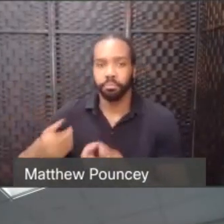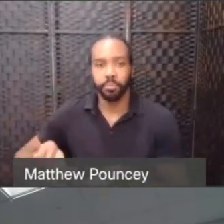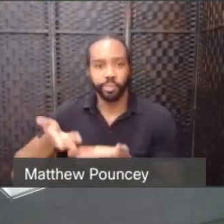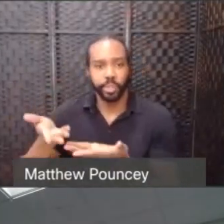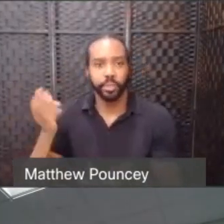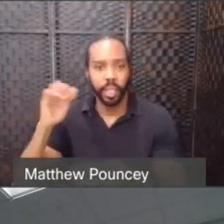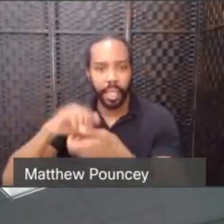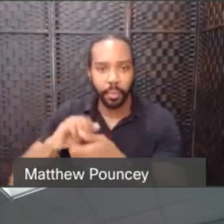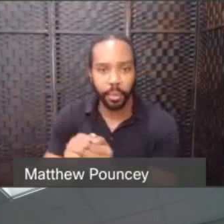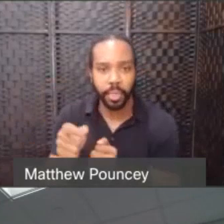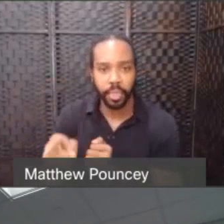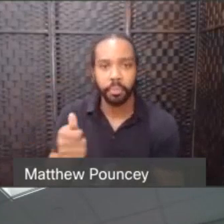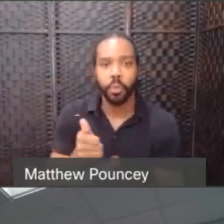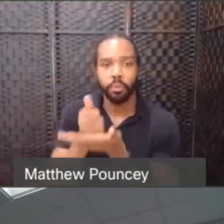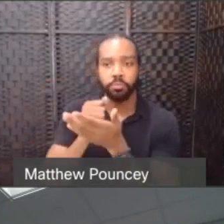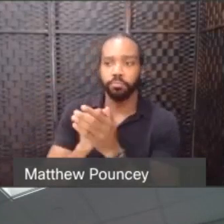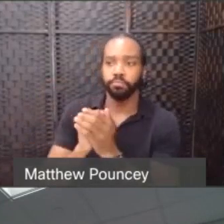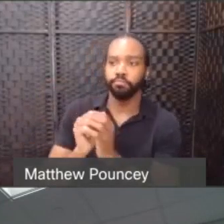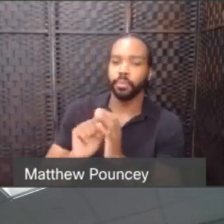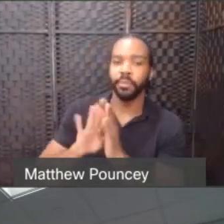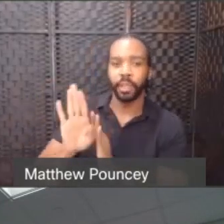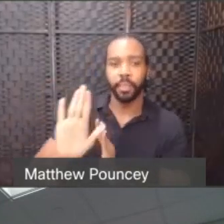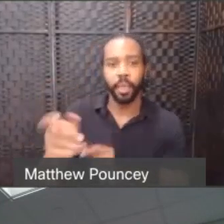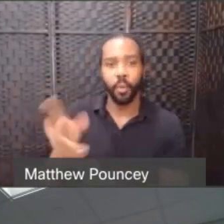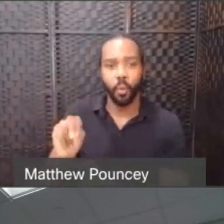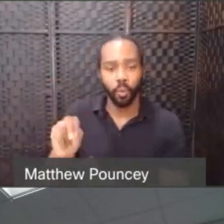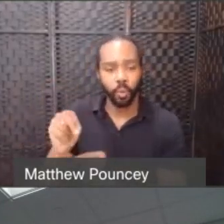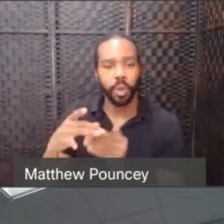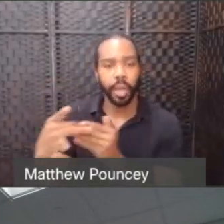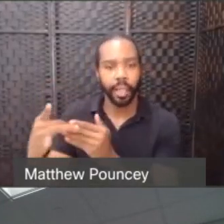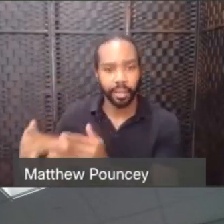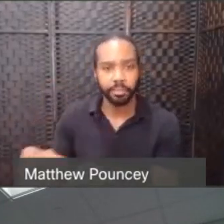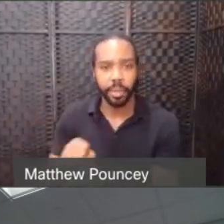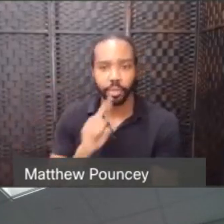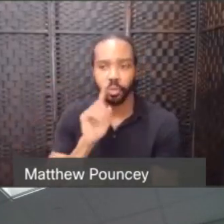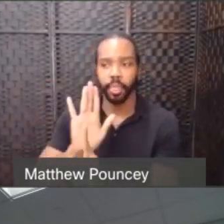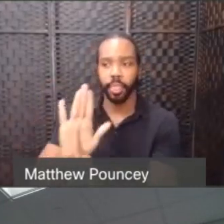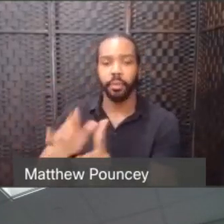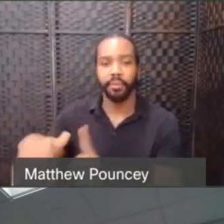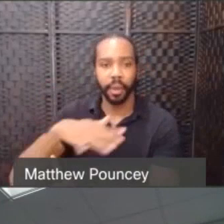own guidelines to be able to ensure a safe environment.